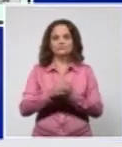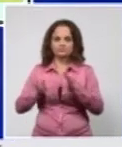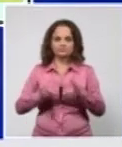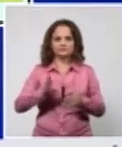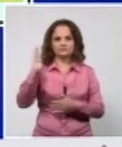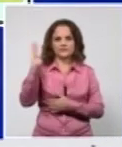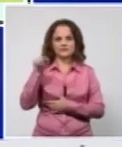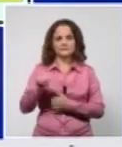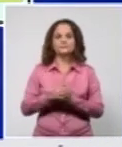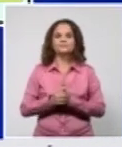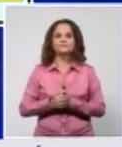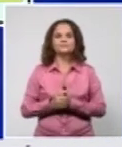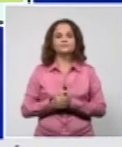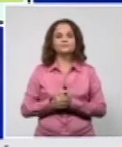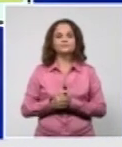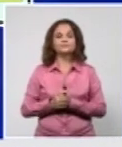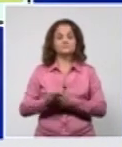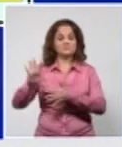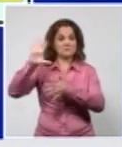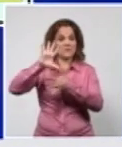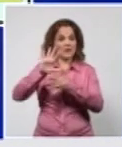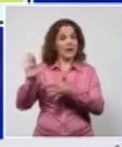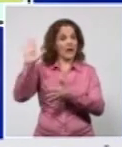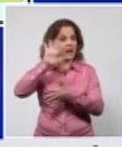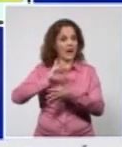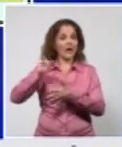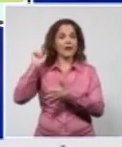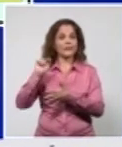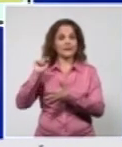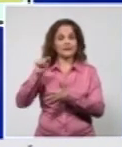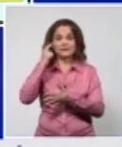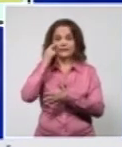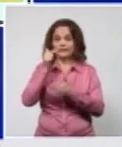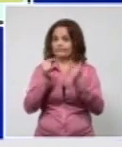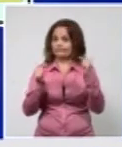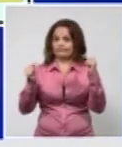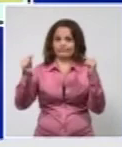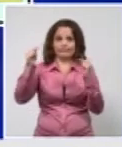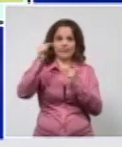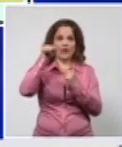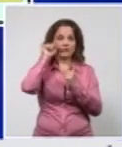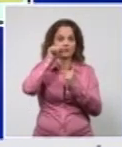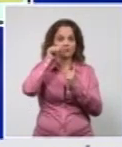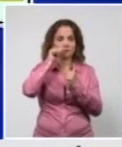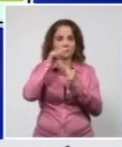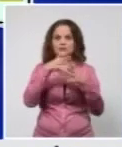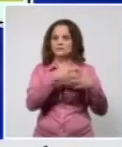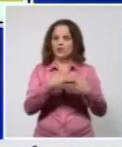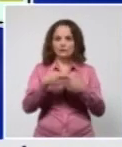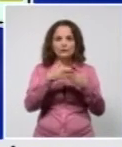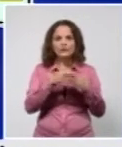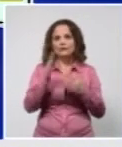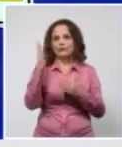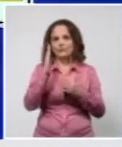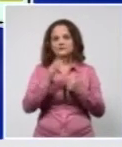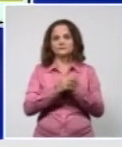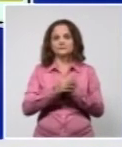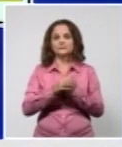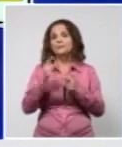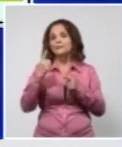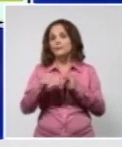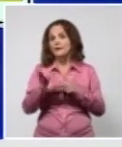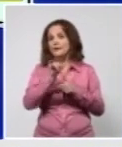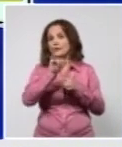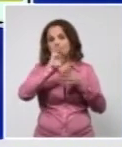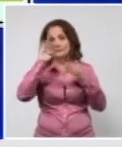141,741. In the Americas region, right after the United States and Brazil, comes Colombia, Peru,